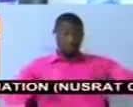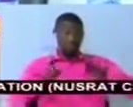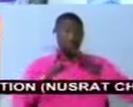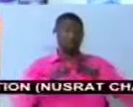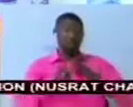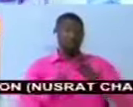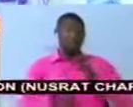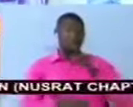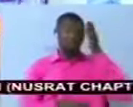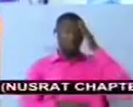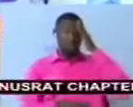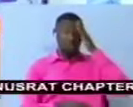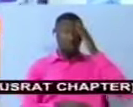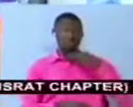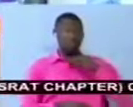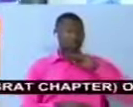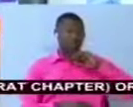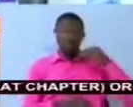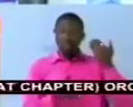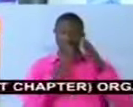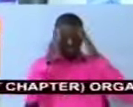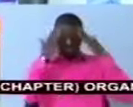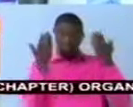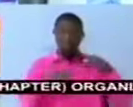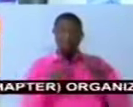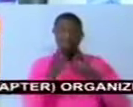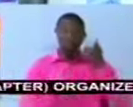xawma drug. They will believe that I didn't know about drug.